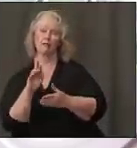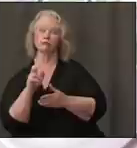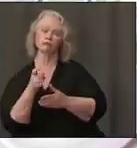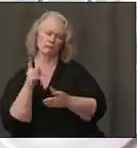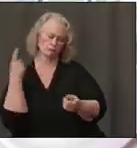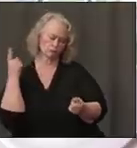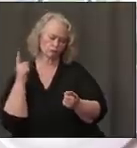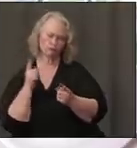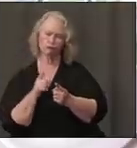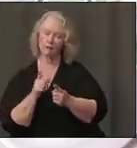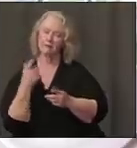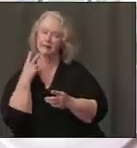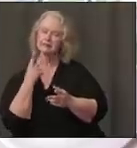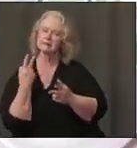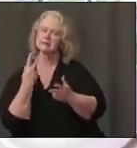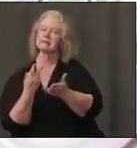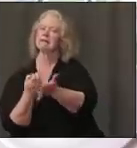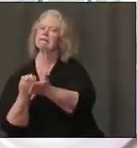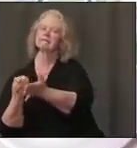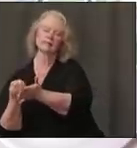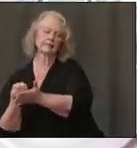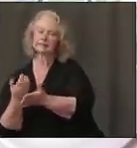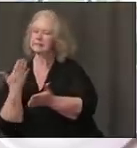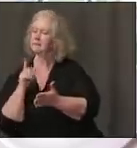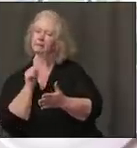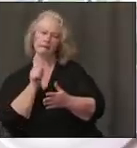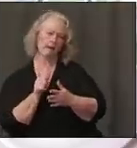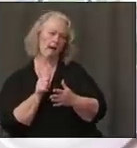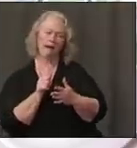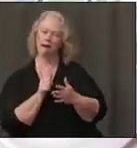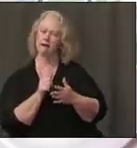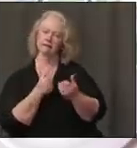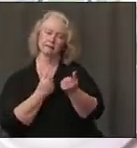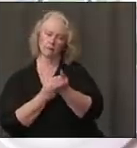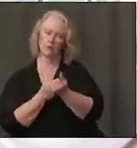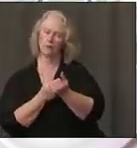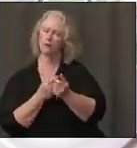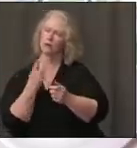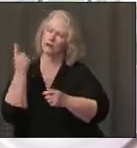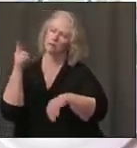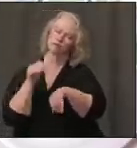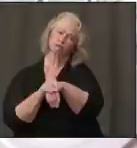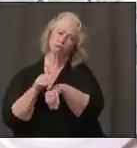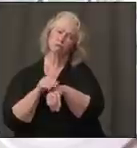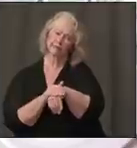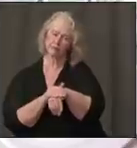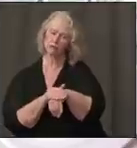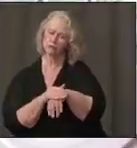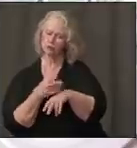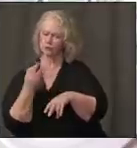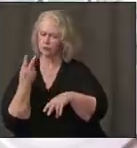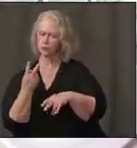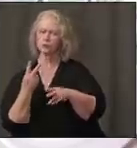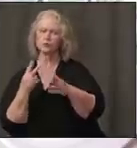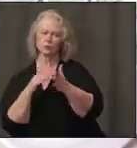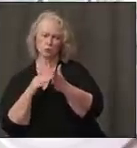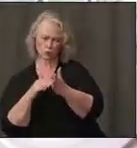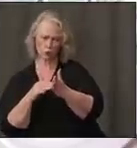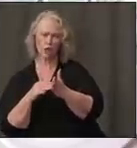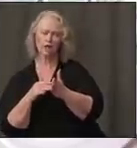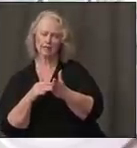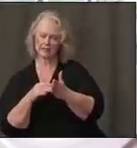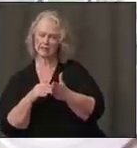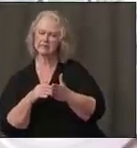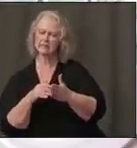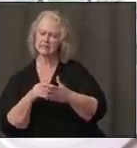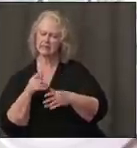data has accrued that hasn't been promising. There were 2 studies published in the British Medical Journal about a week ago. There was a study in Columbia Presbyterian of about